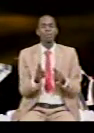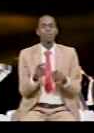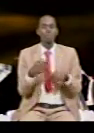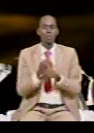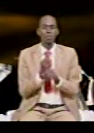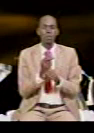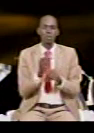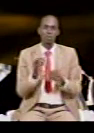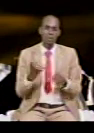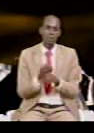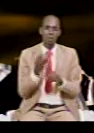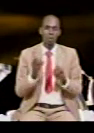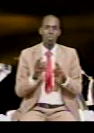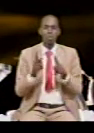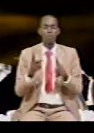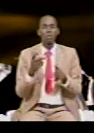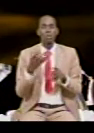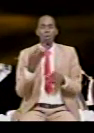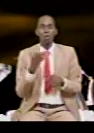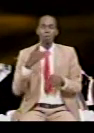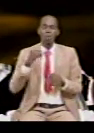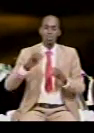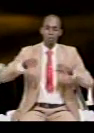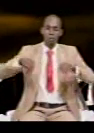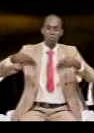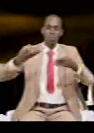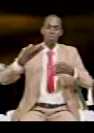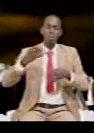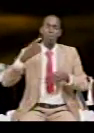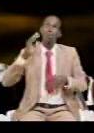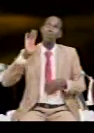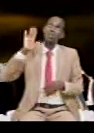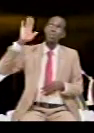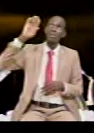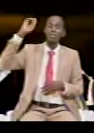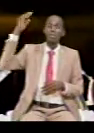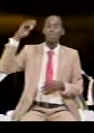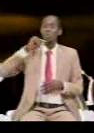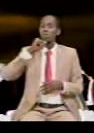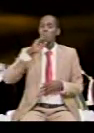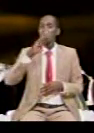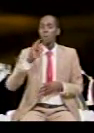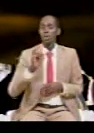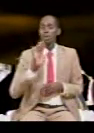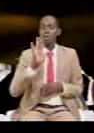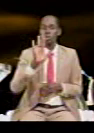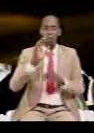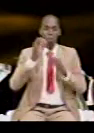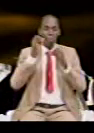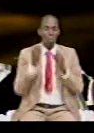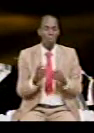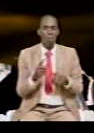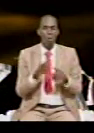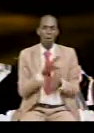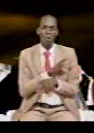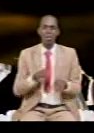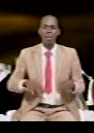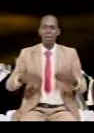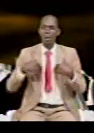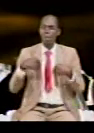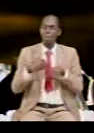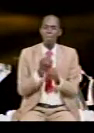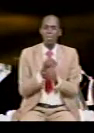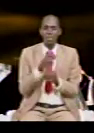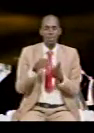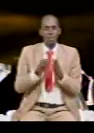of the provisions of grace. It's not by our power. It's not by our doing. But Christ has made his provisions. God wants to do